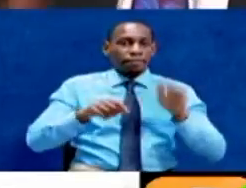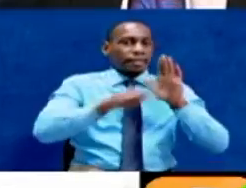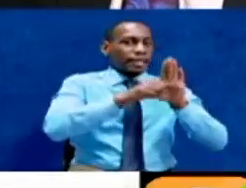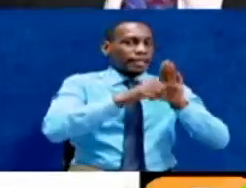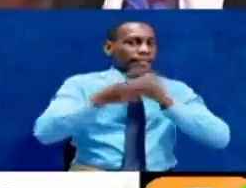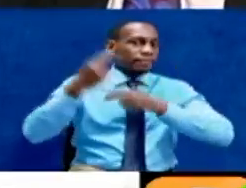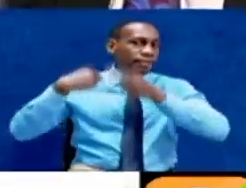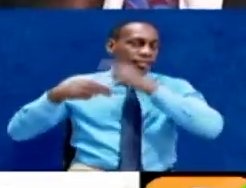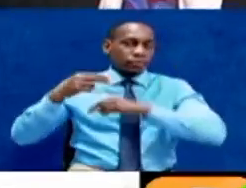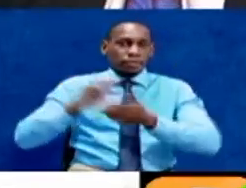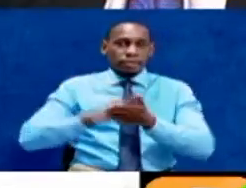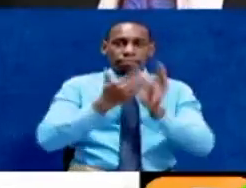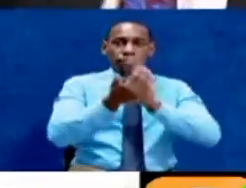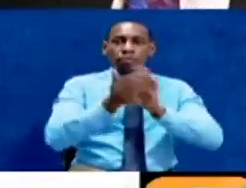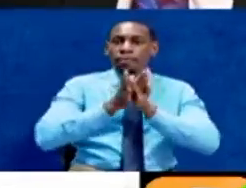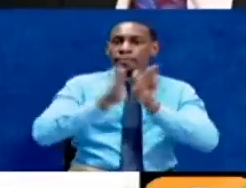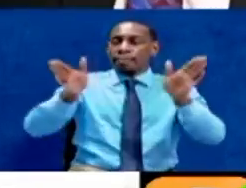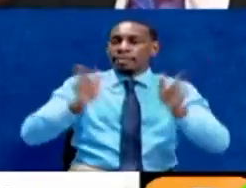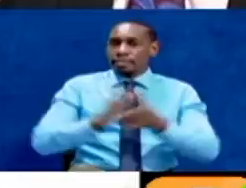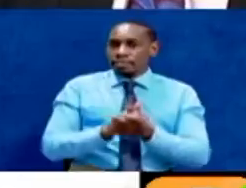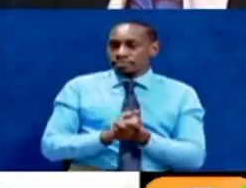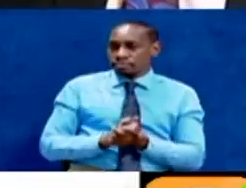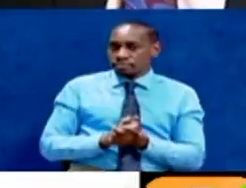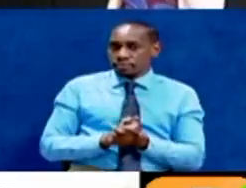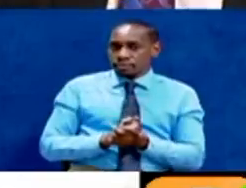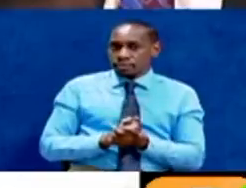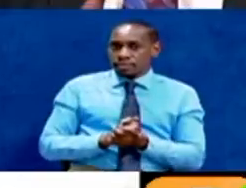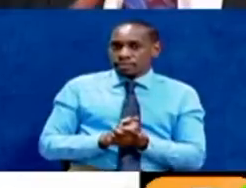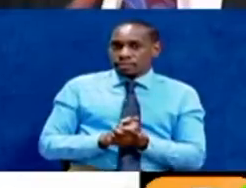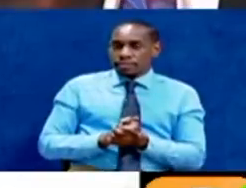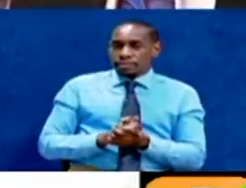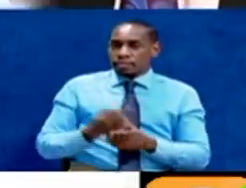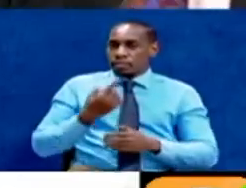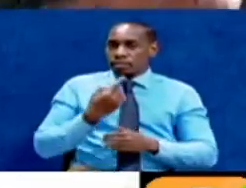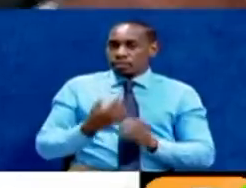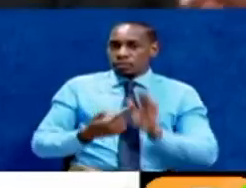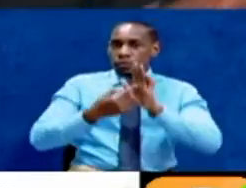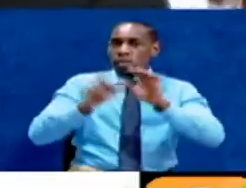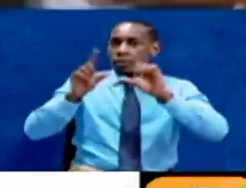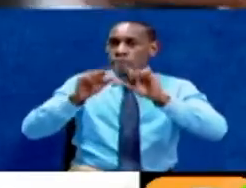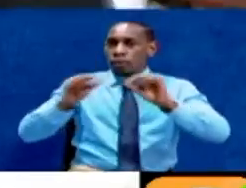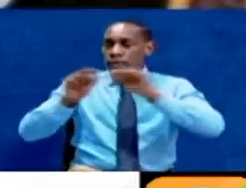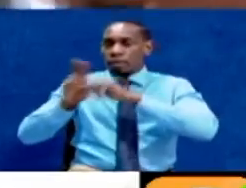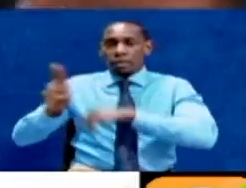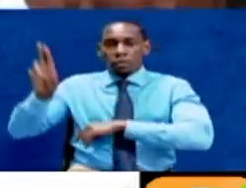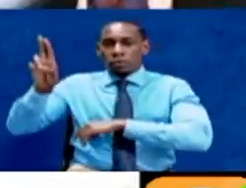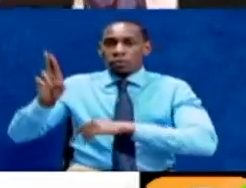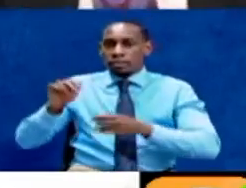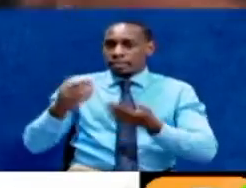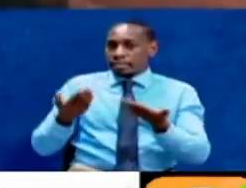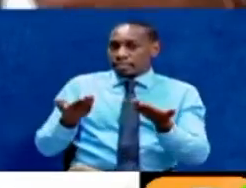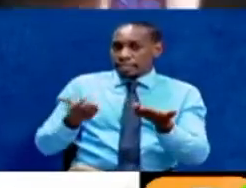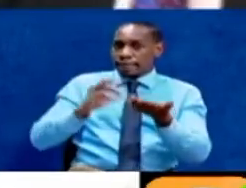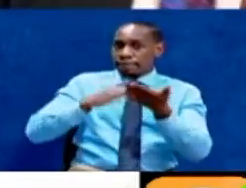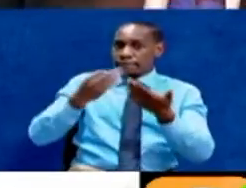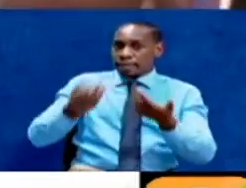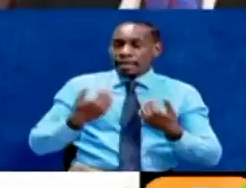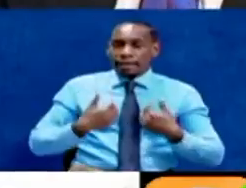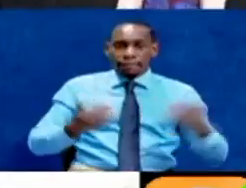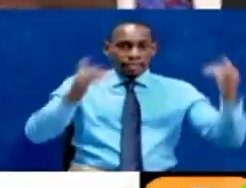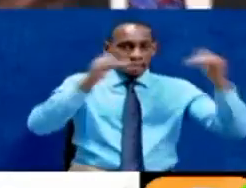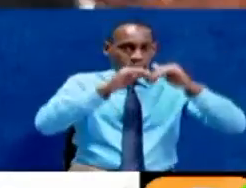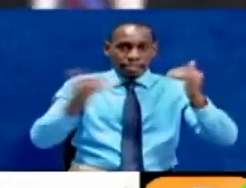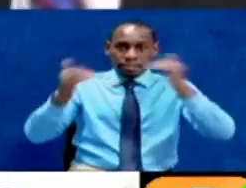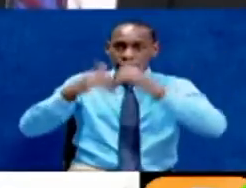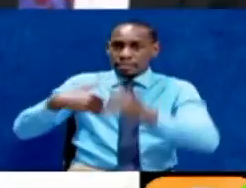coming out to the public and telling him this is what the boss says. And because of failure to have regular meetings that